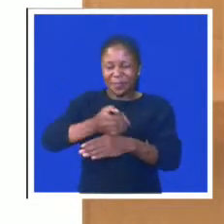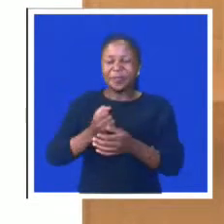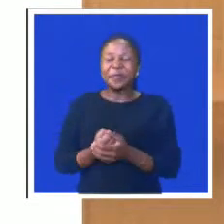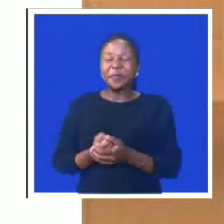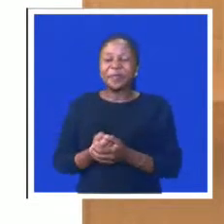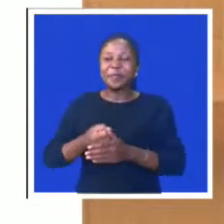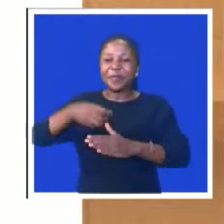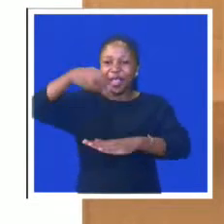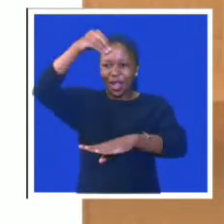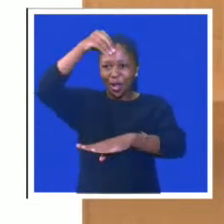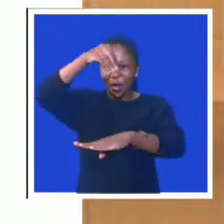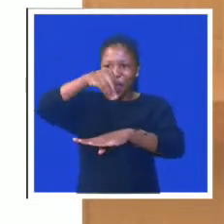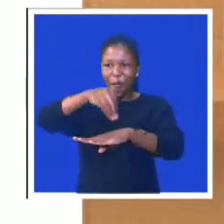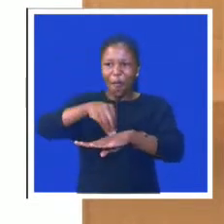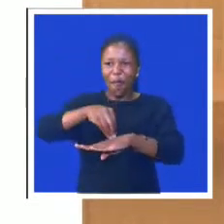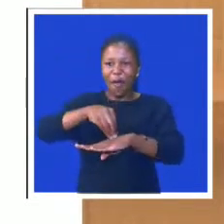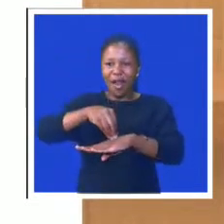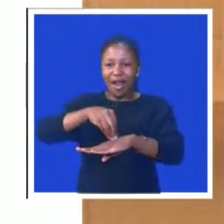on,